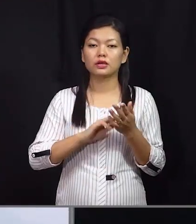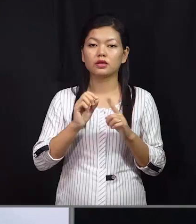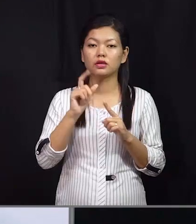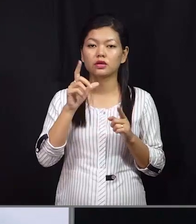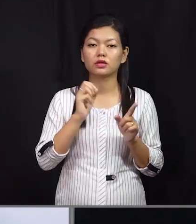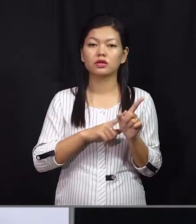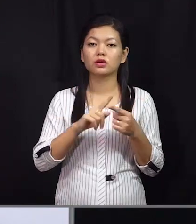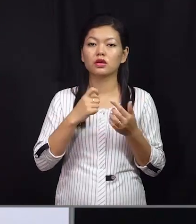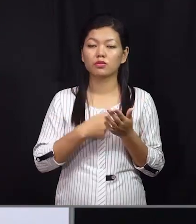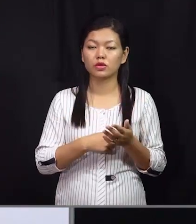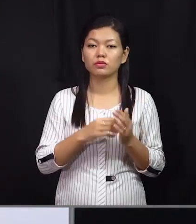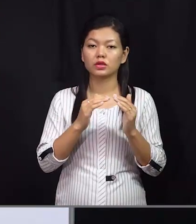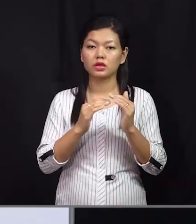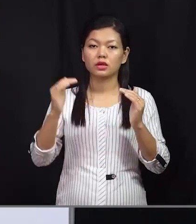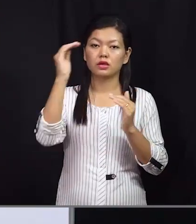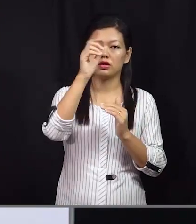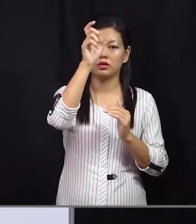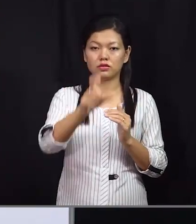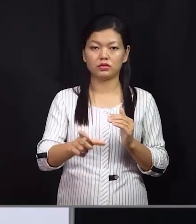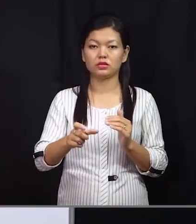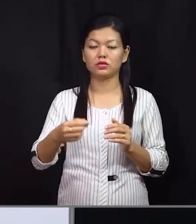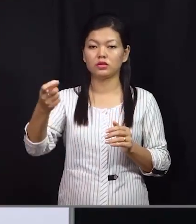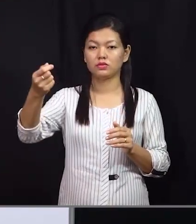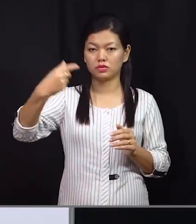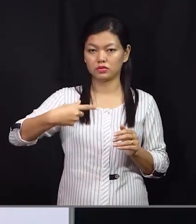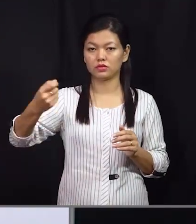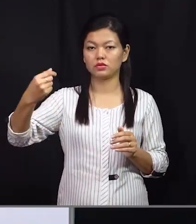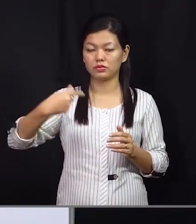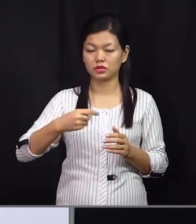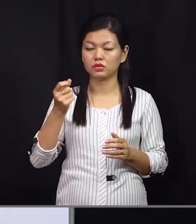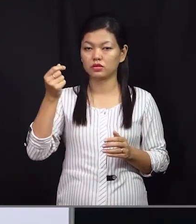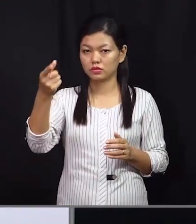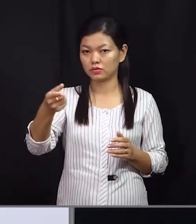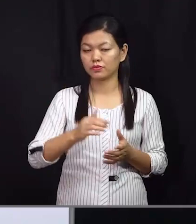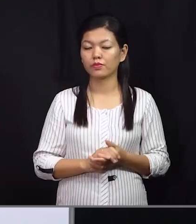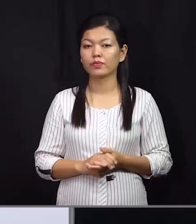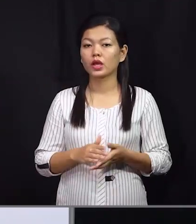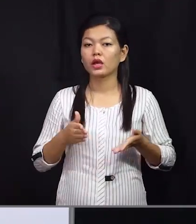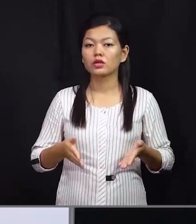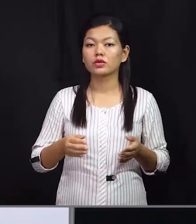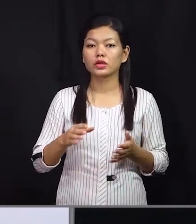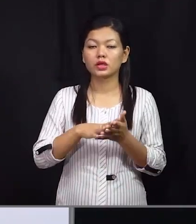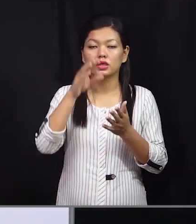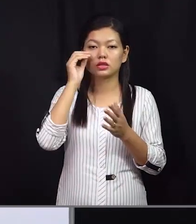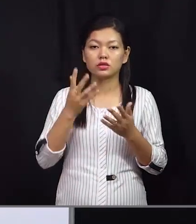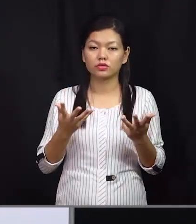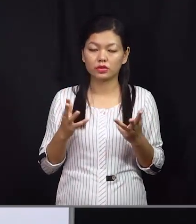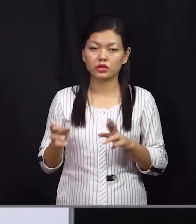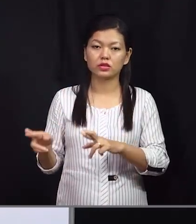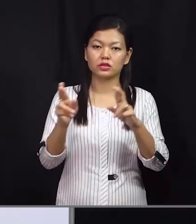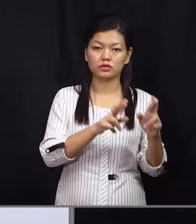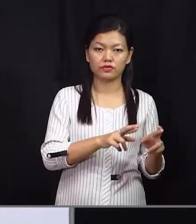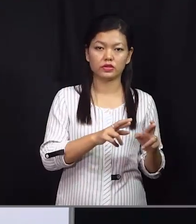person for wages. So today we have studied about human activities. Okay, it can be divided into economic and